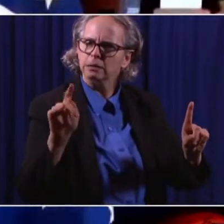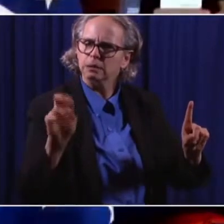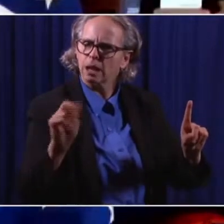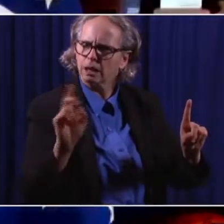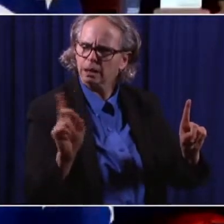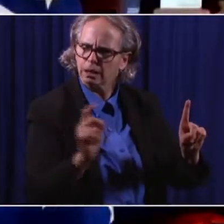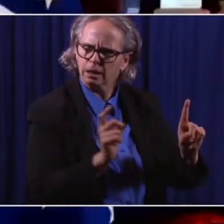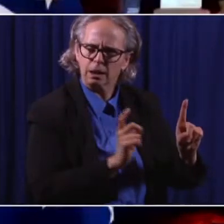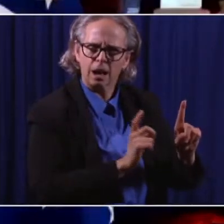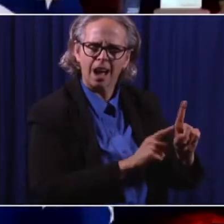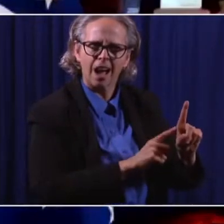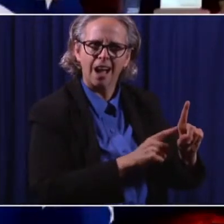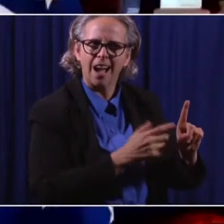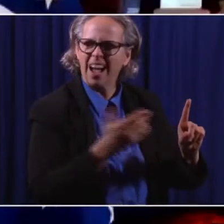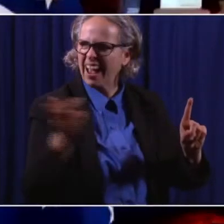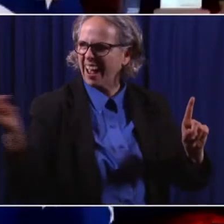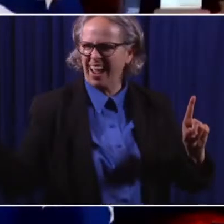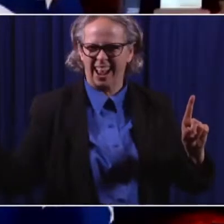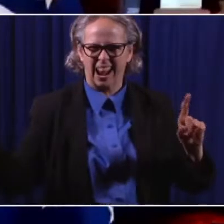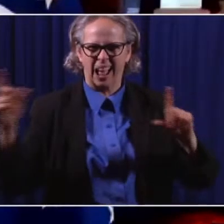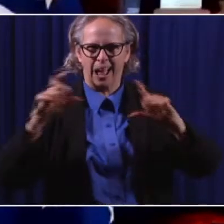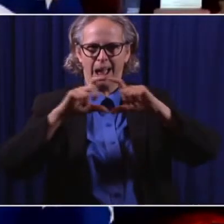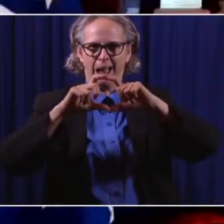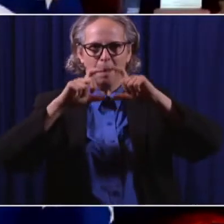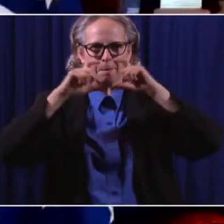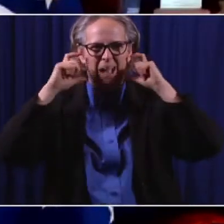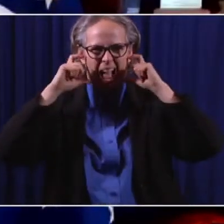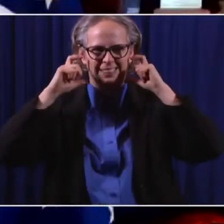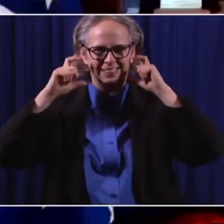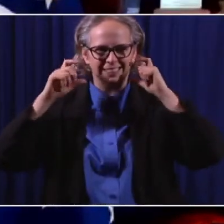mascots. So we have all of the mascots from